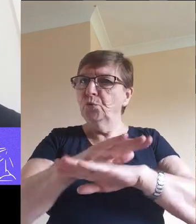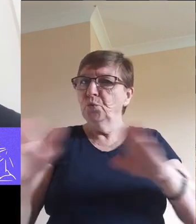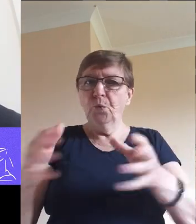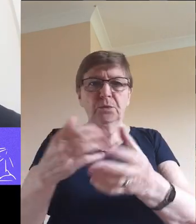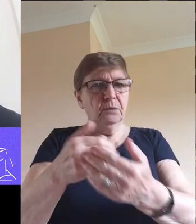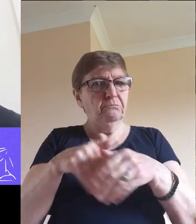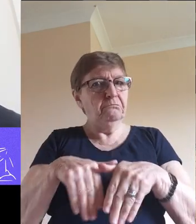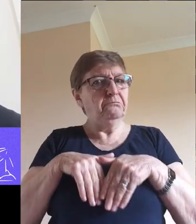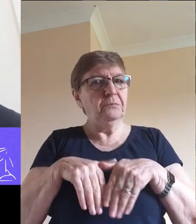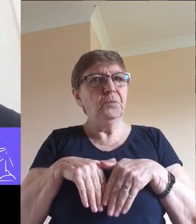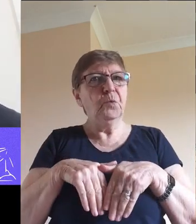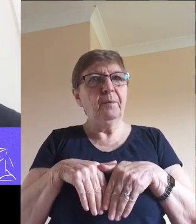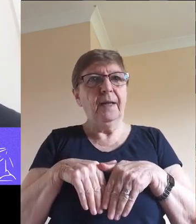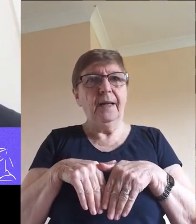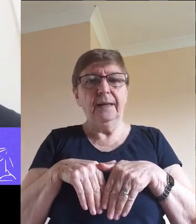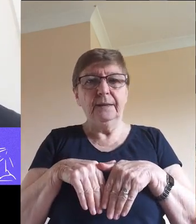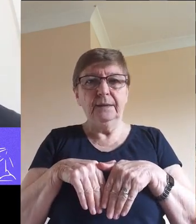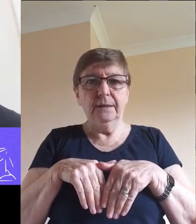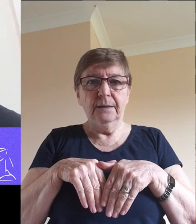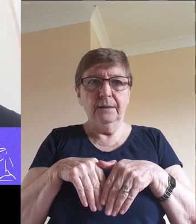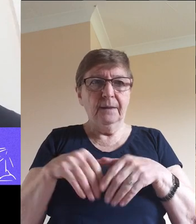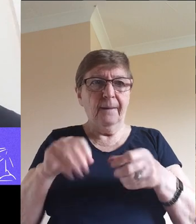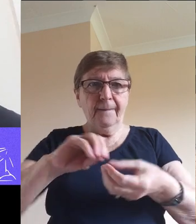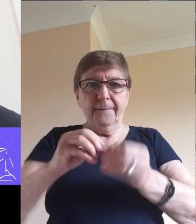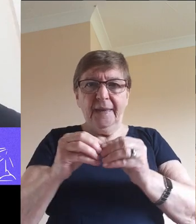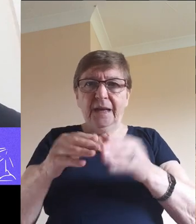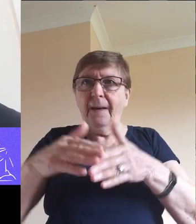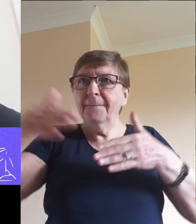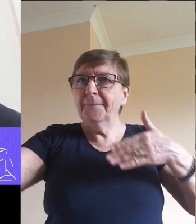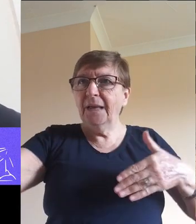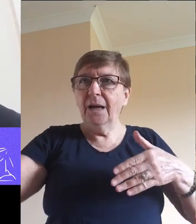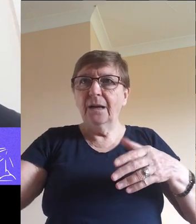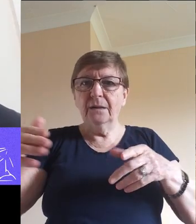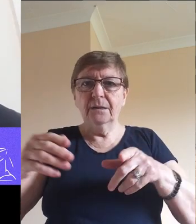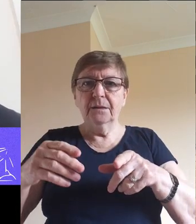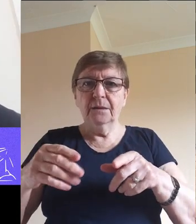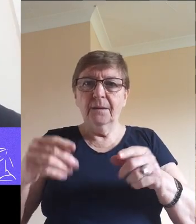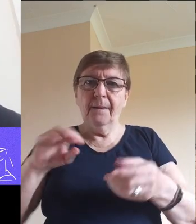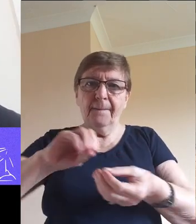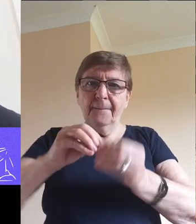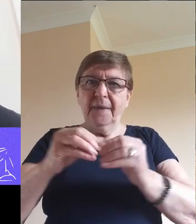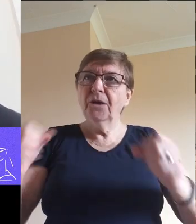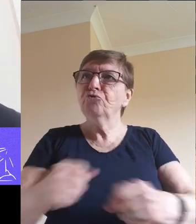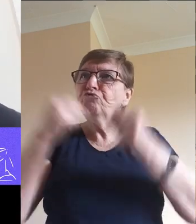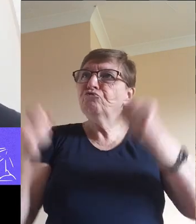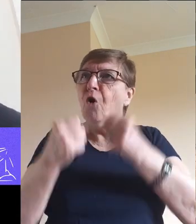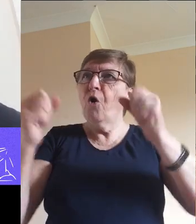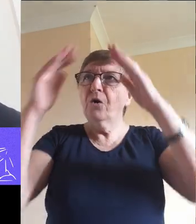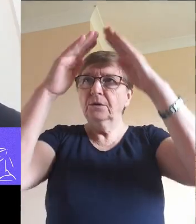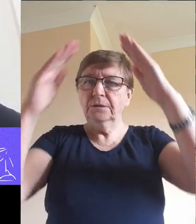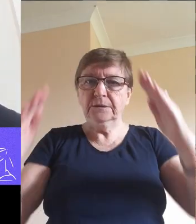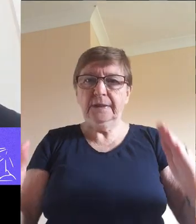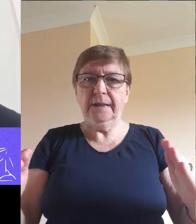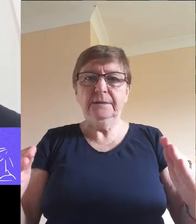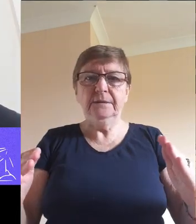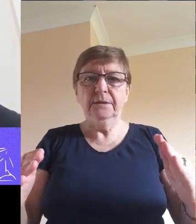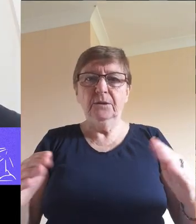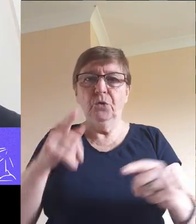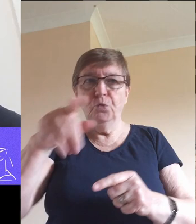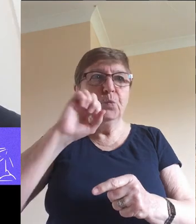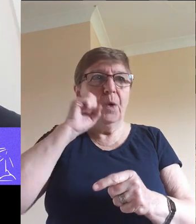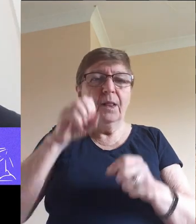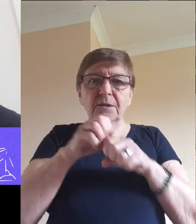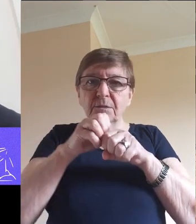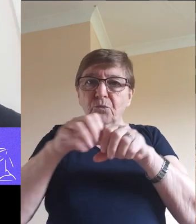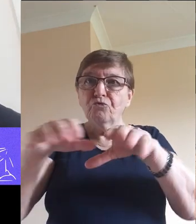hold back. Lengthen your cords. Strengthen your stakes. For you'll spread out to the